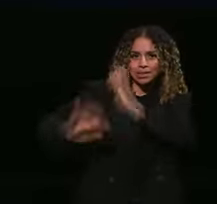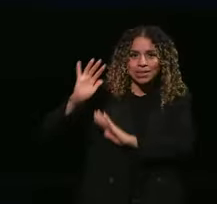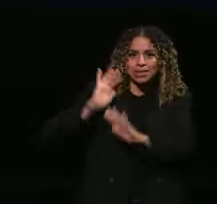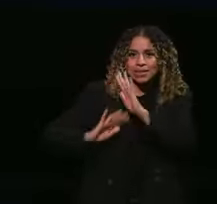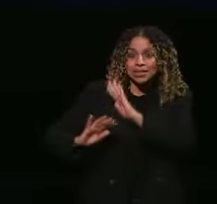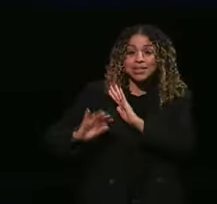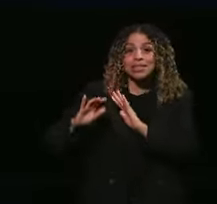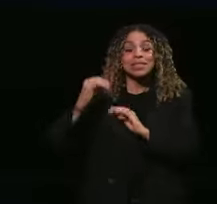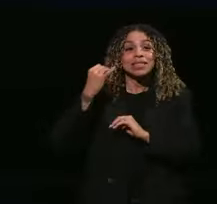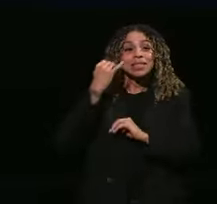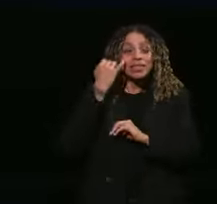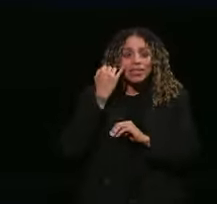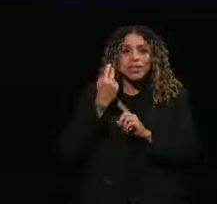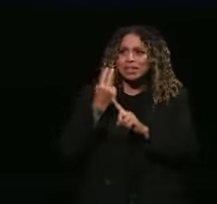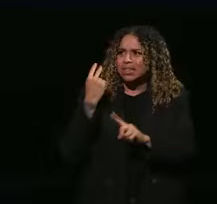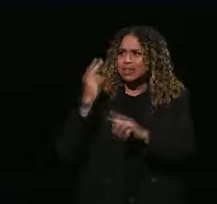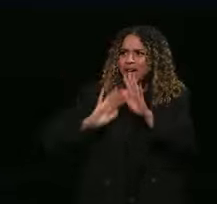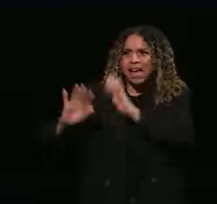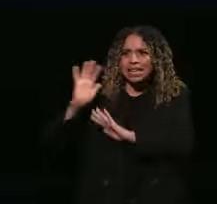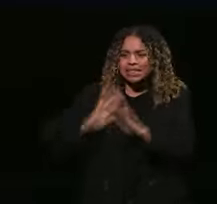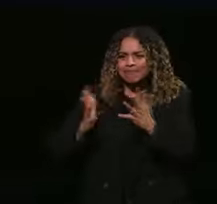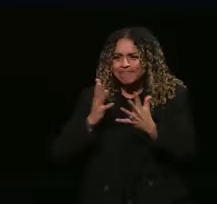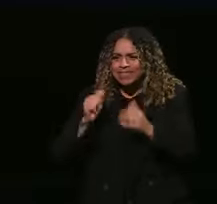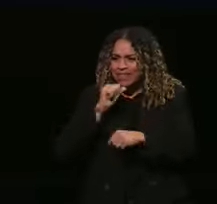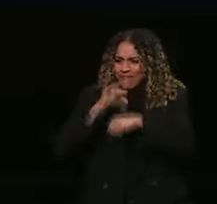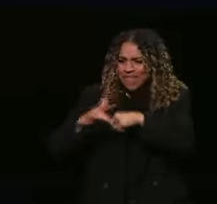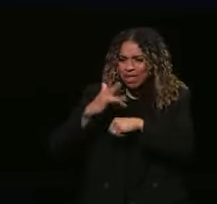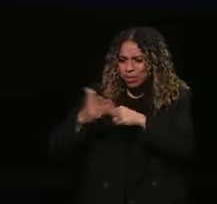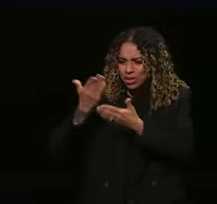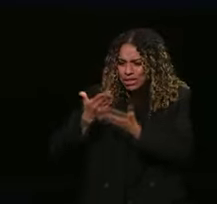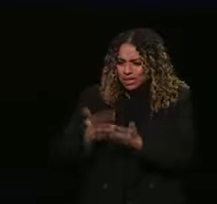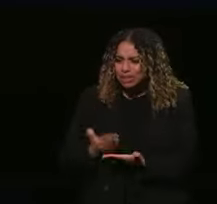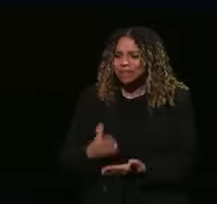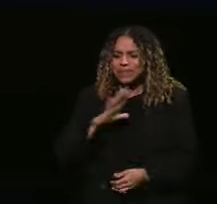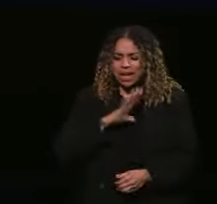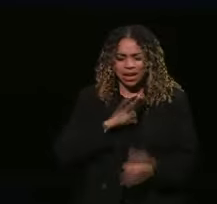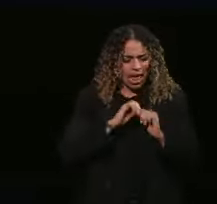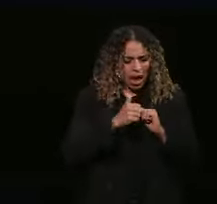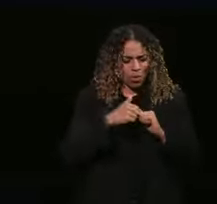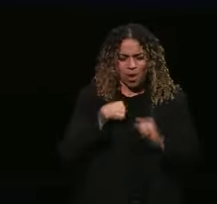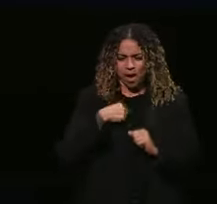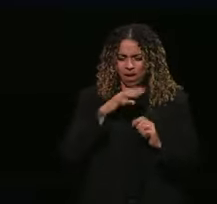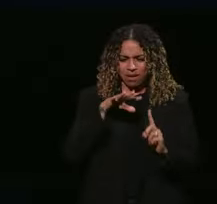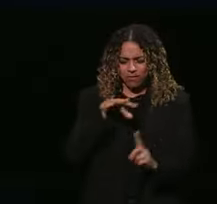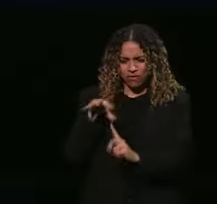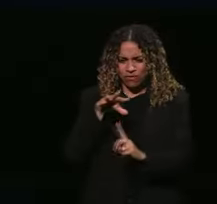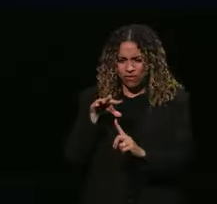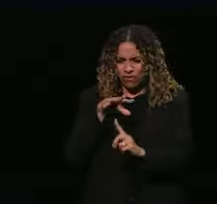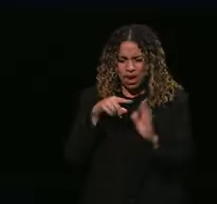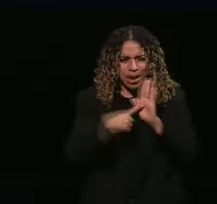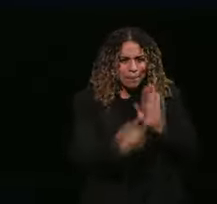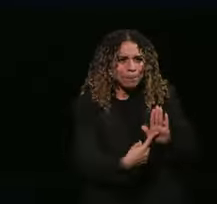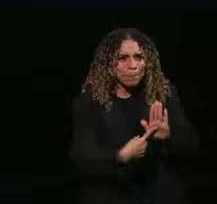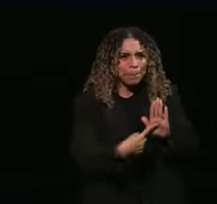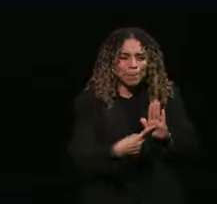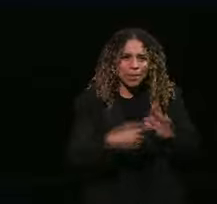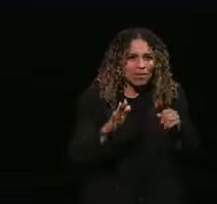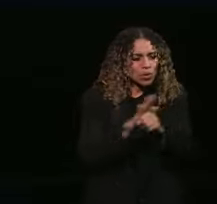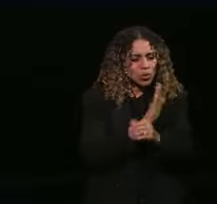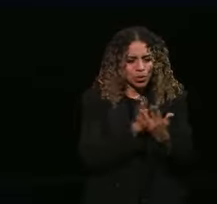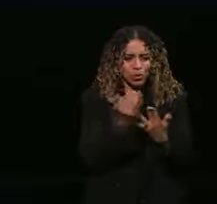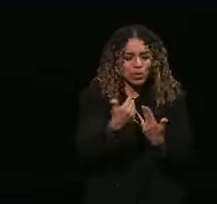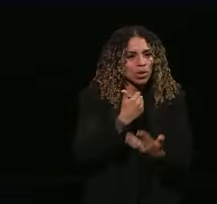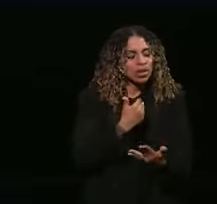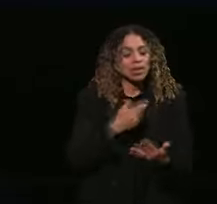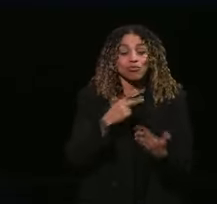not available anymore, how you film it. So I was thinking at some point that the project is so